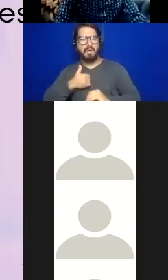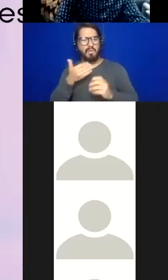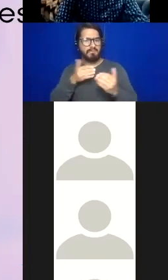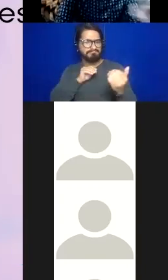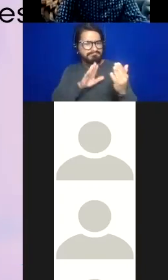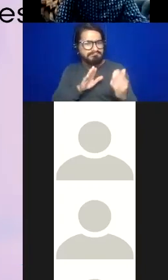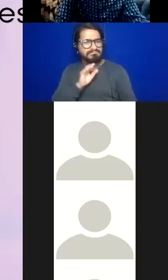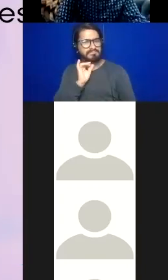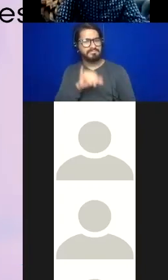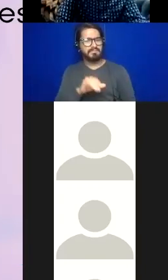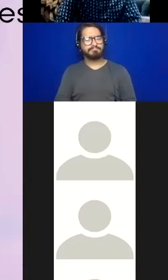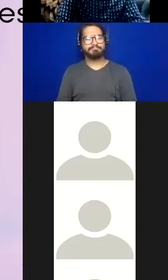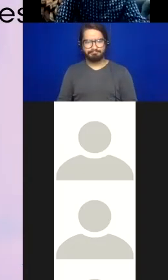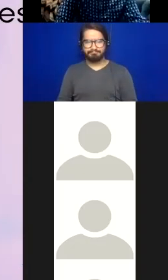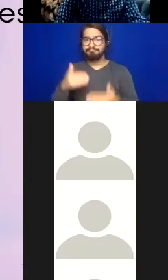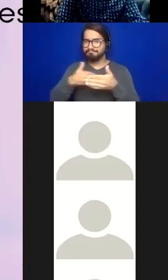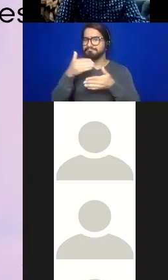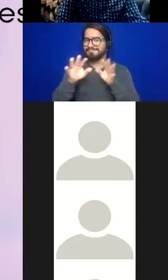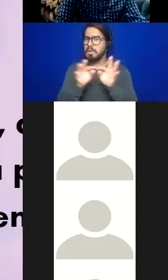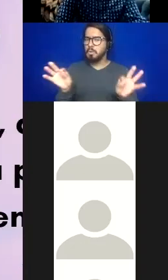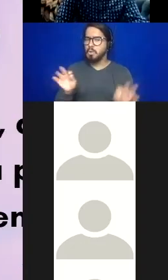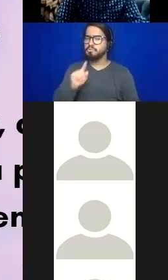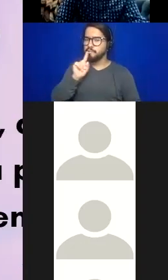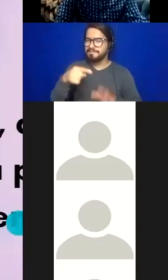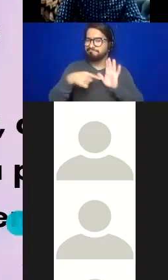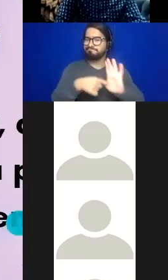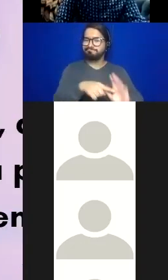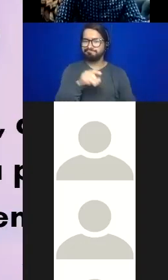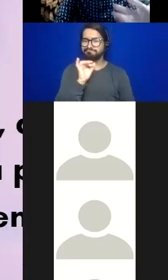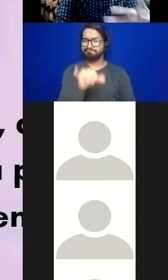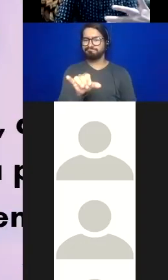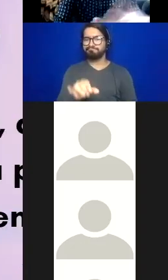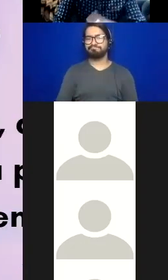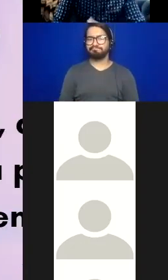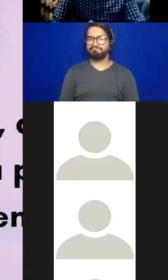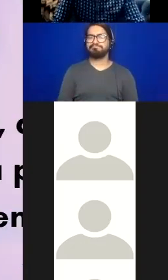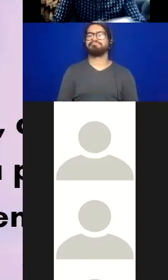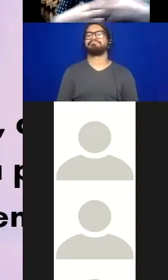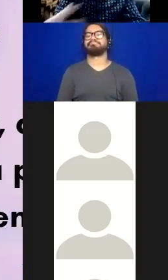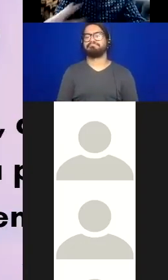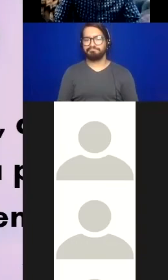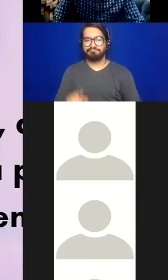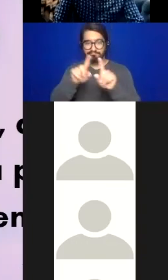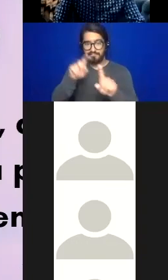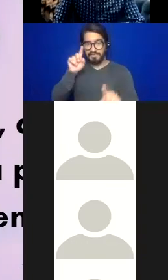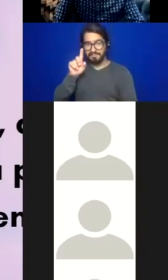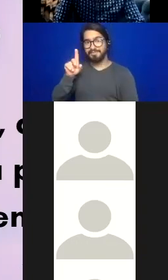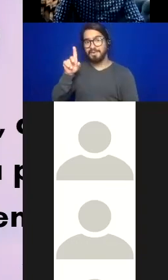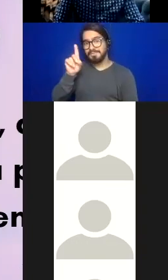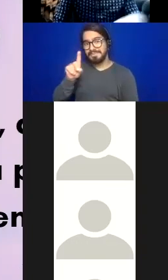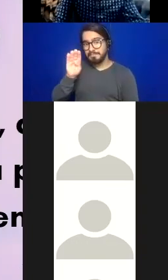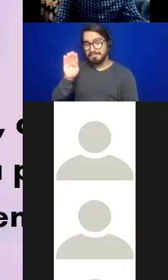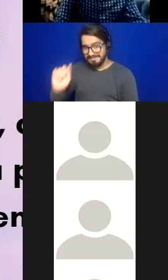I think that this next quote really illustrates that for me. And so this is from DBT, from